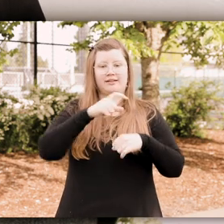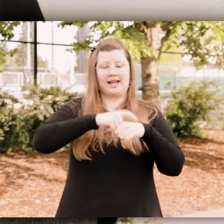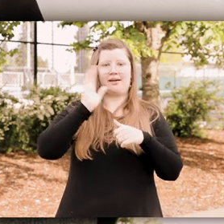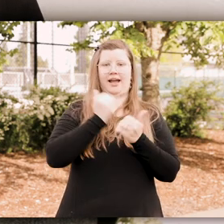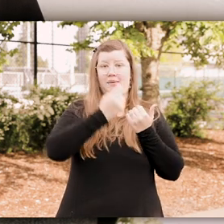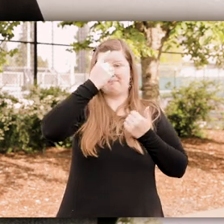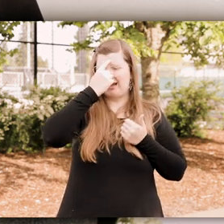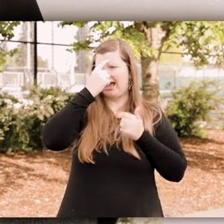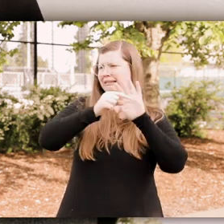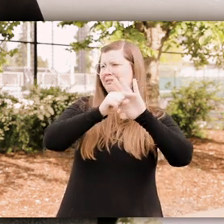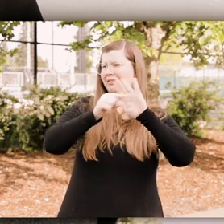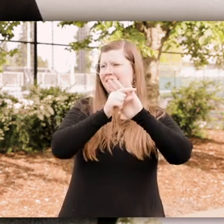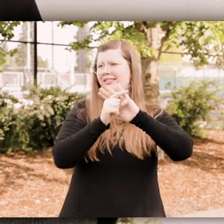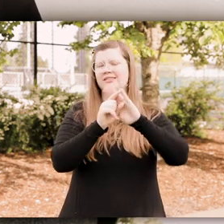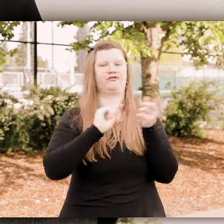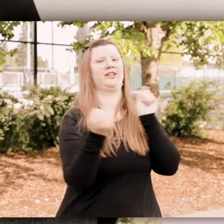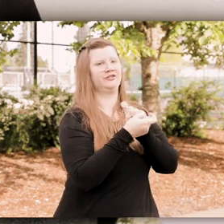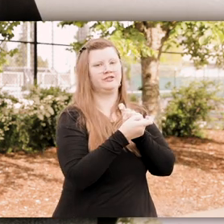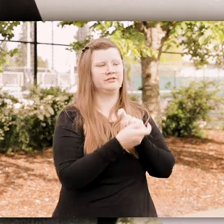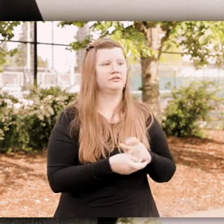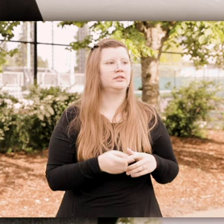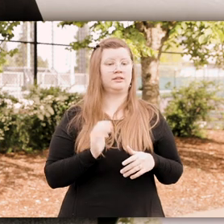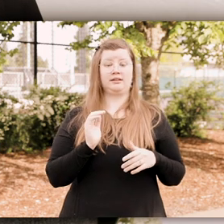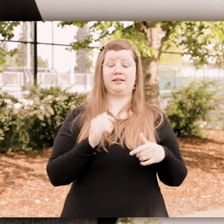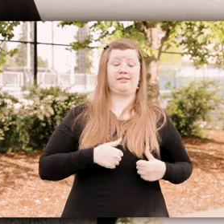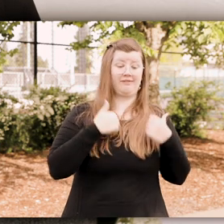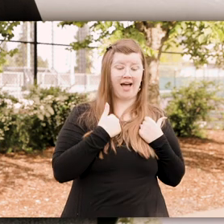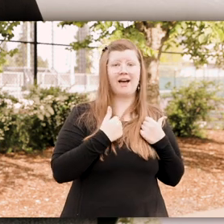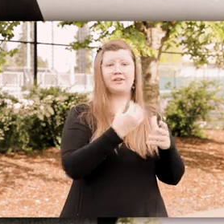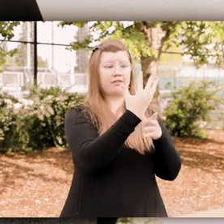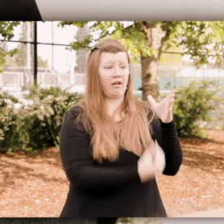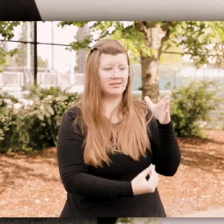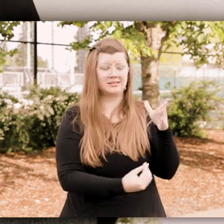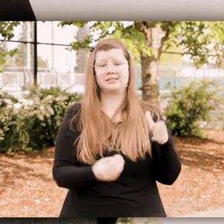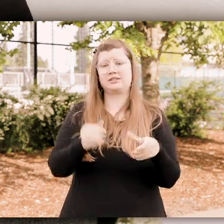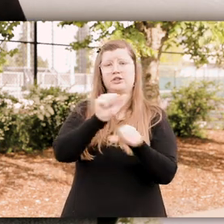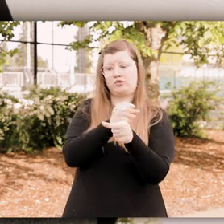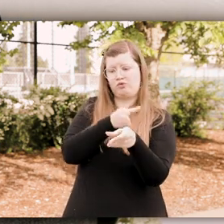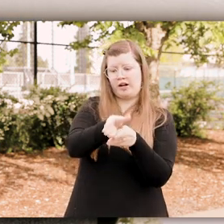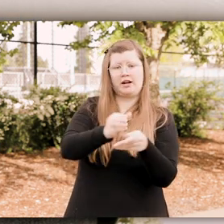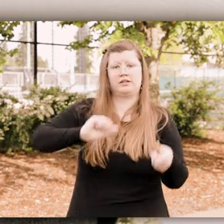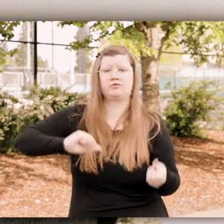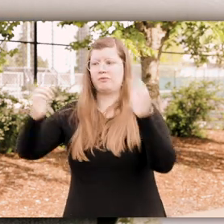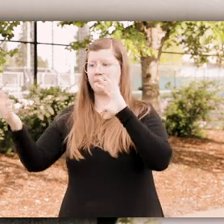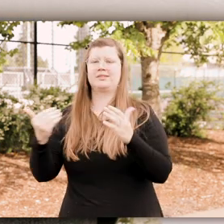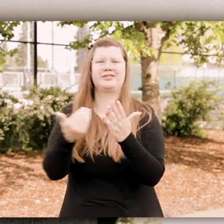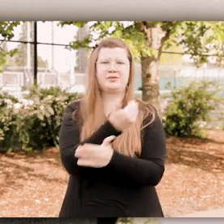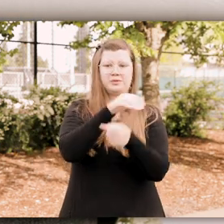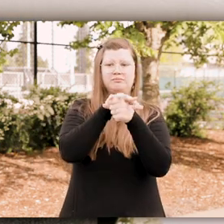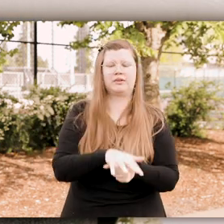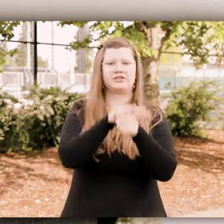mindset. Today we need to look beyond the lives lost, the careers disrupted, the new pressures put on